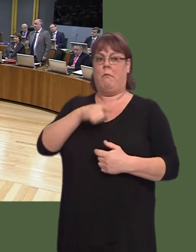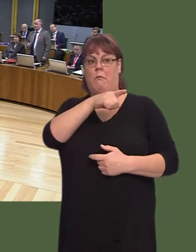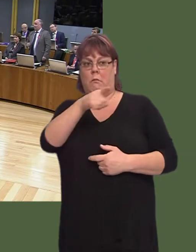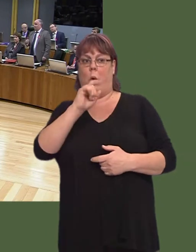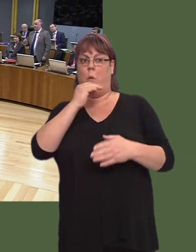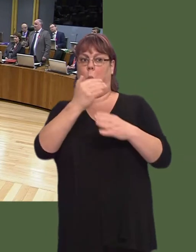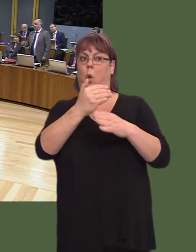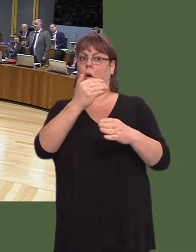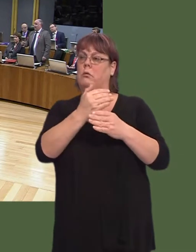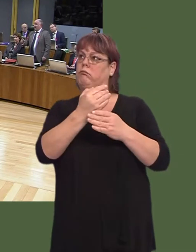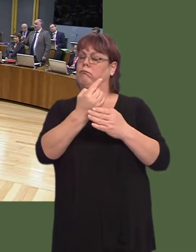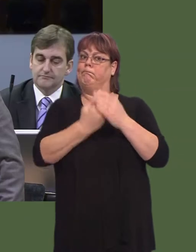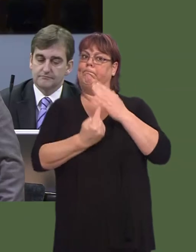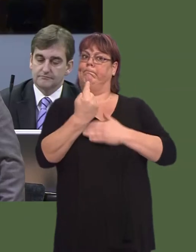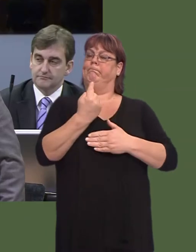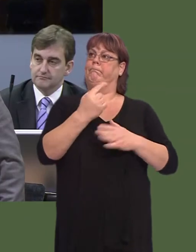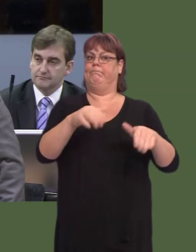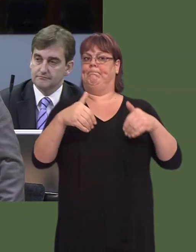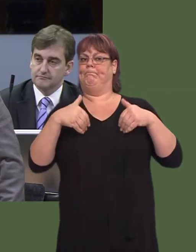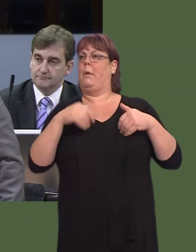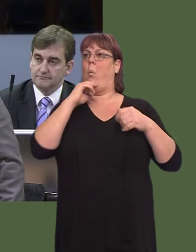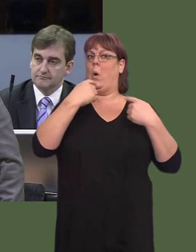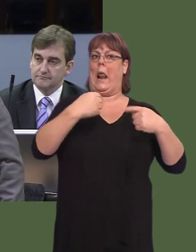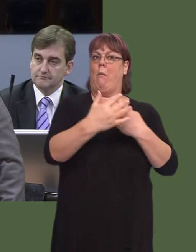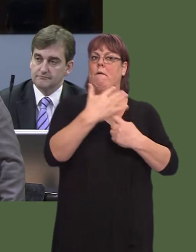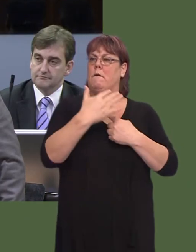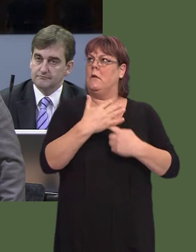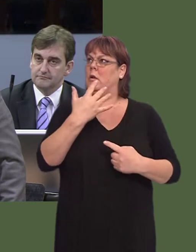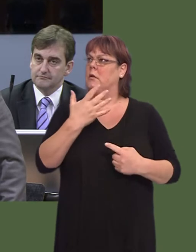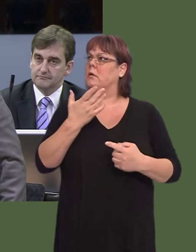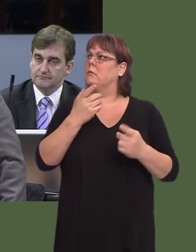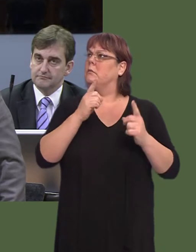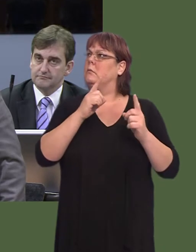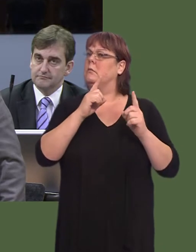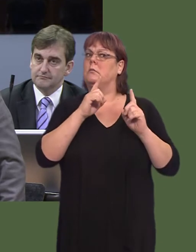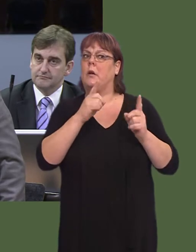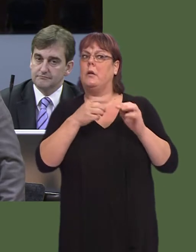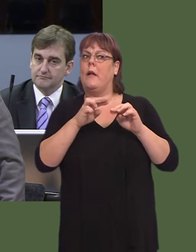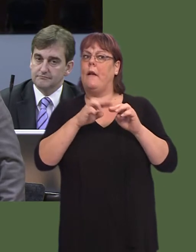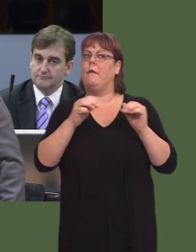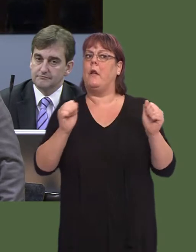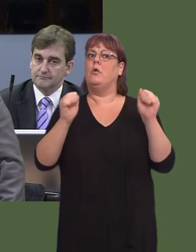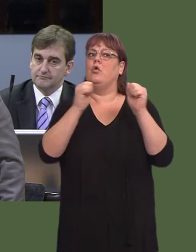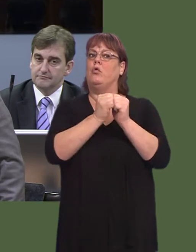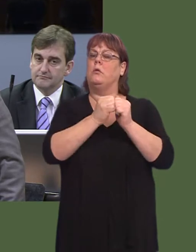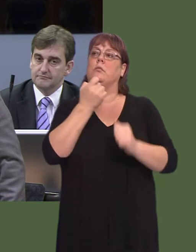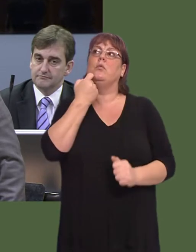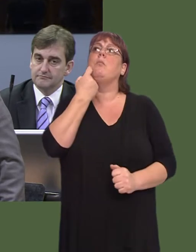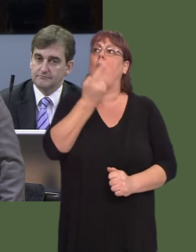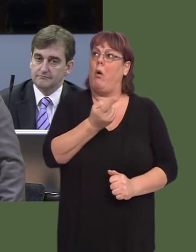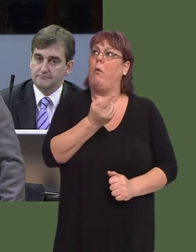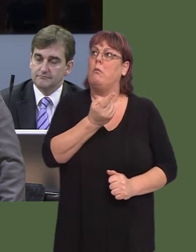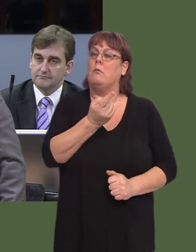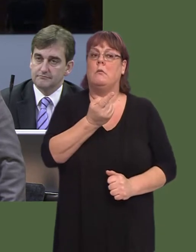I do believe that they would act objectively, and I do think it is important for this institution that if that vote is carried tomorrow, that